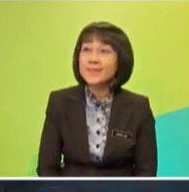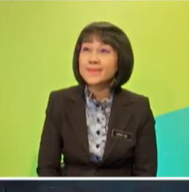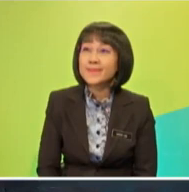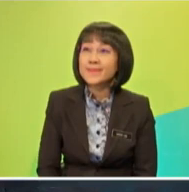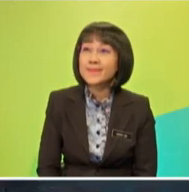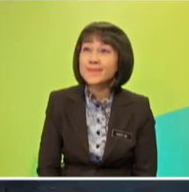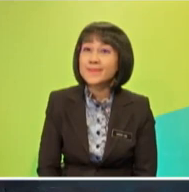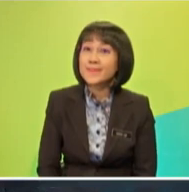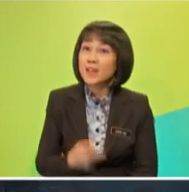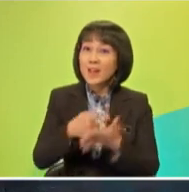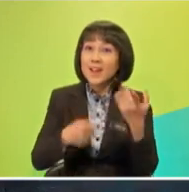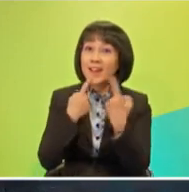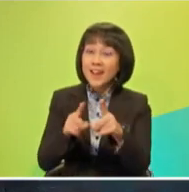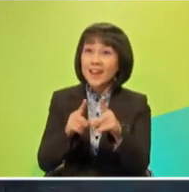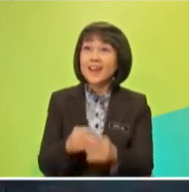What's the answer?